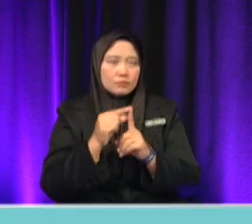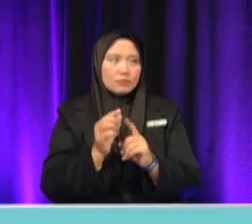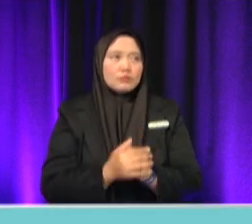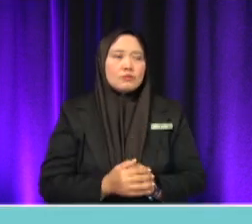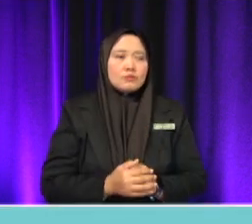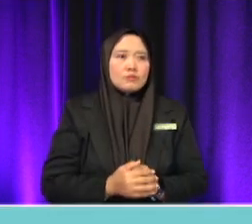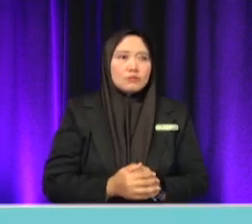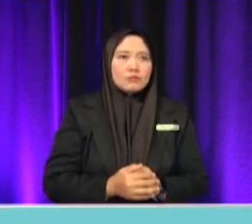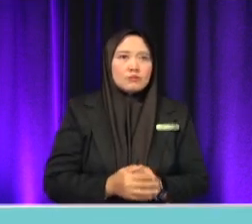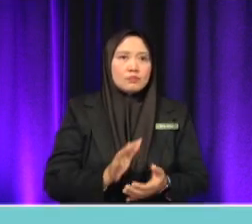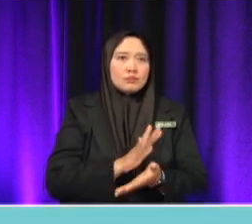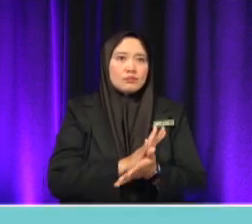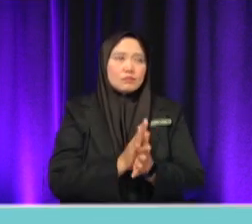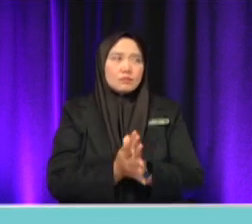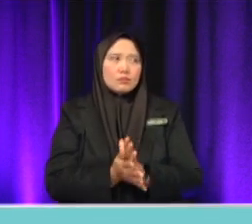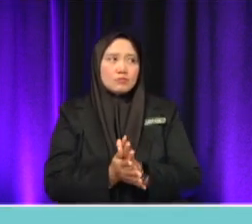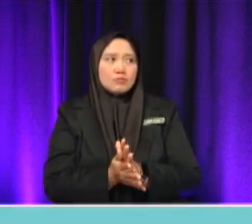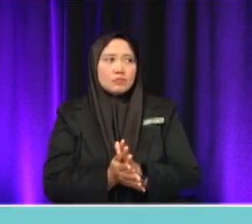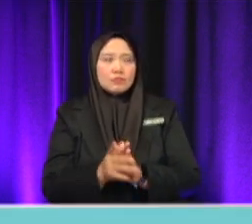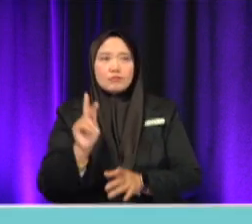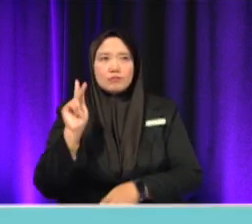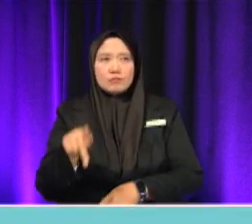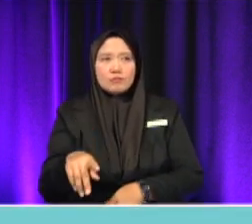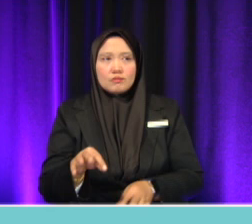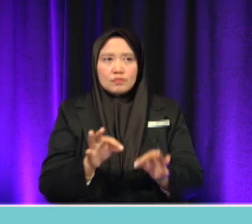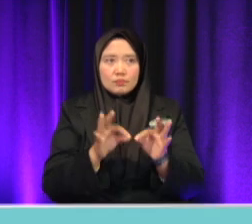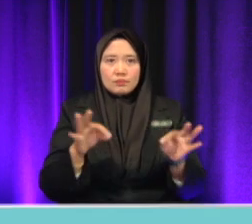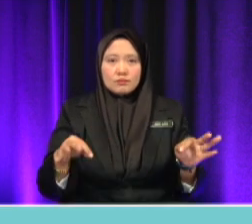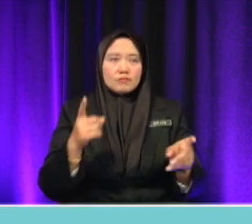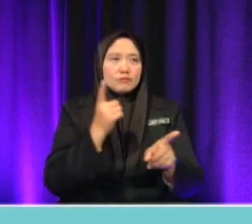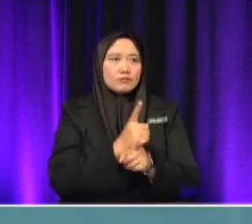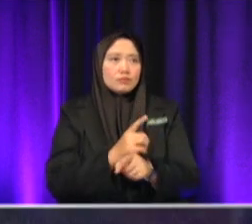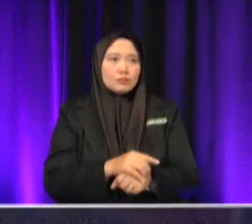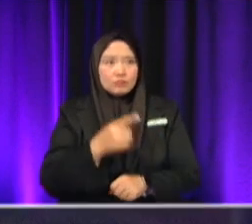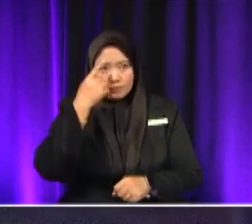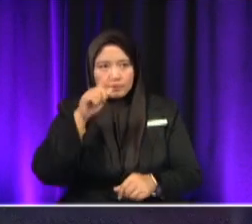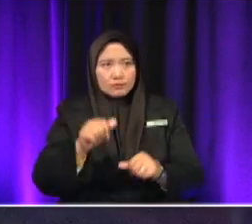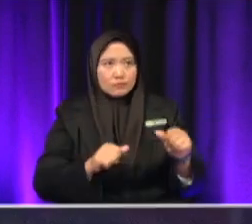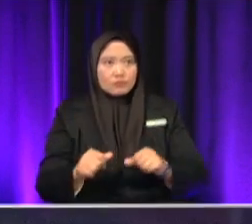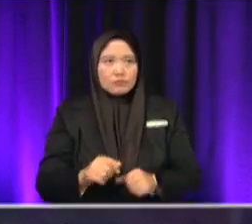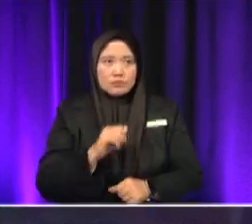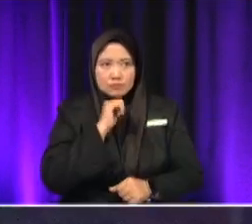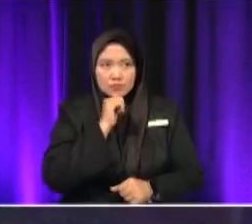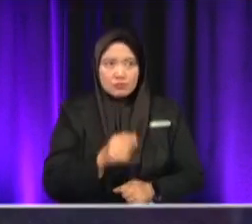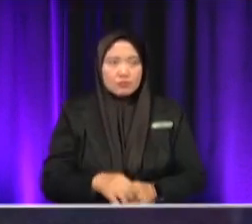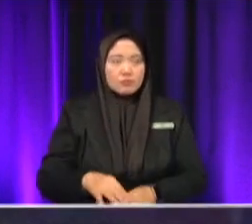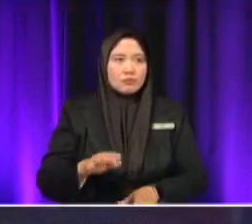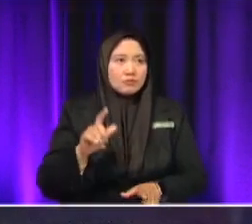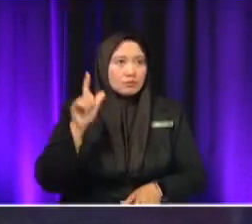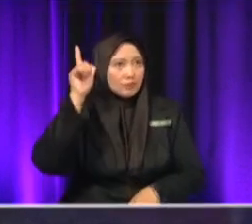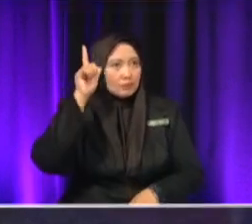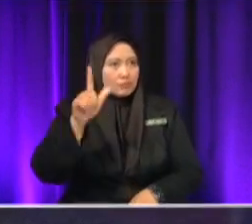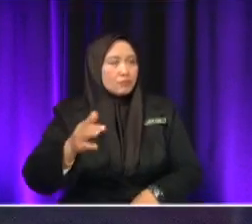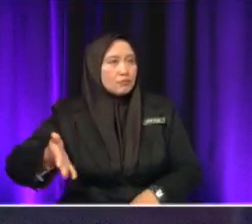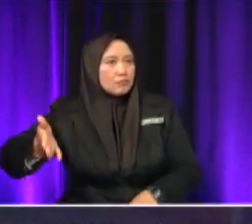sentence. And the sentence would be correct then. Okay, so that means for this activity, they can refer back to the